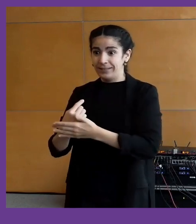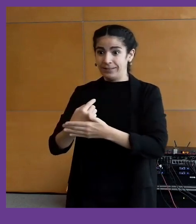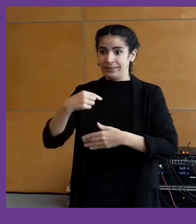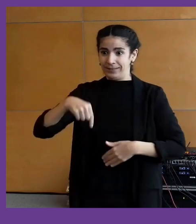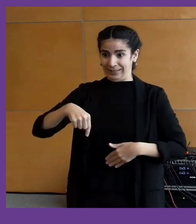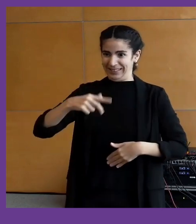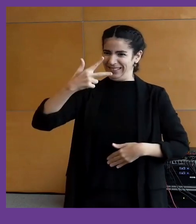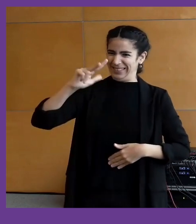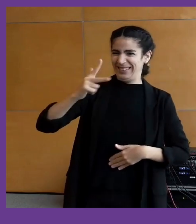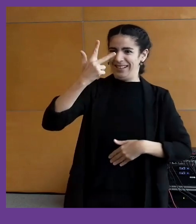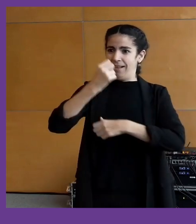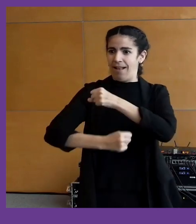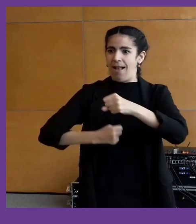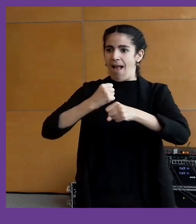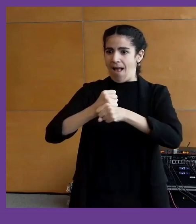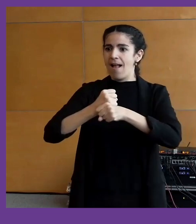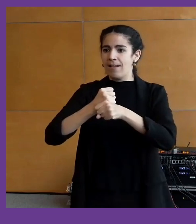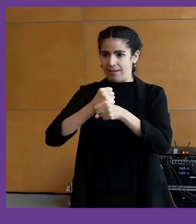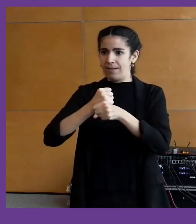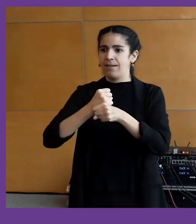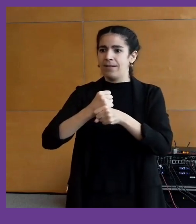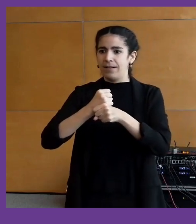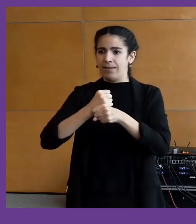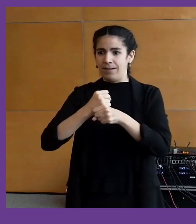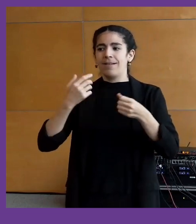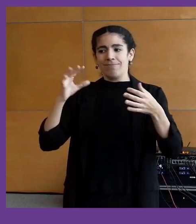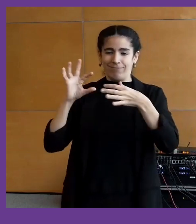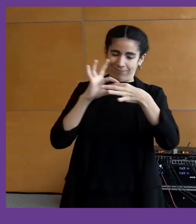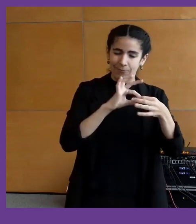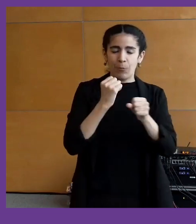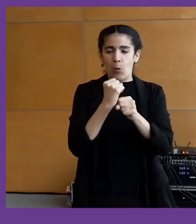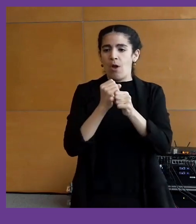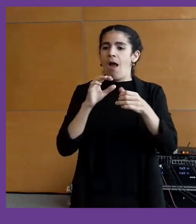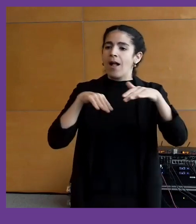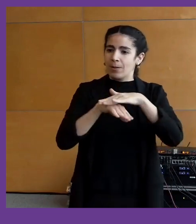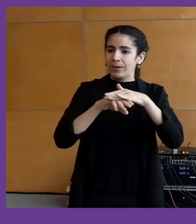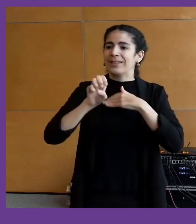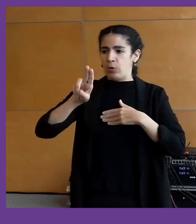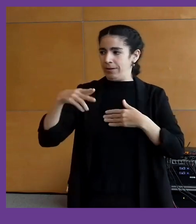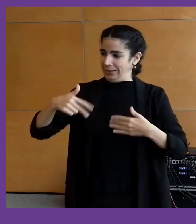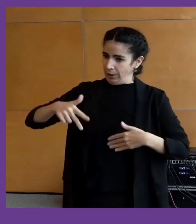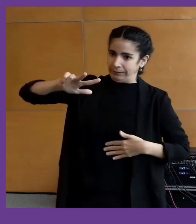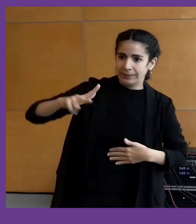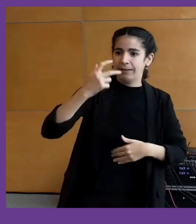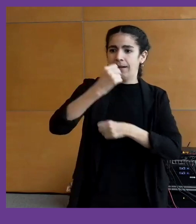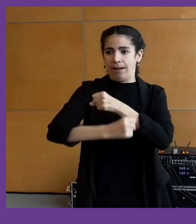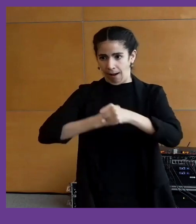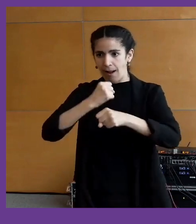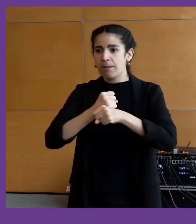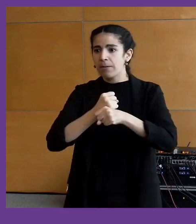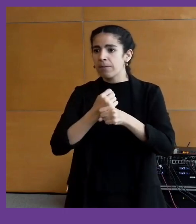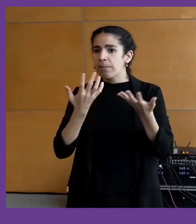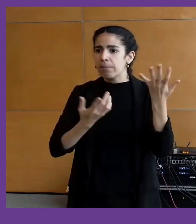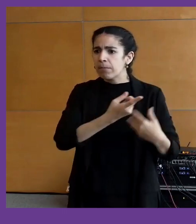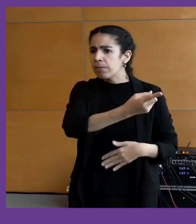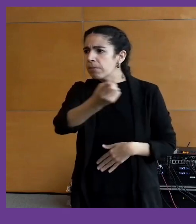is Accessible EU Center. I would like to explain a little bit about our activity. The Accessible EU